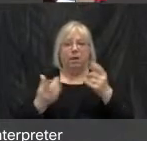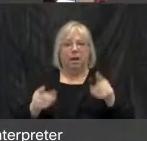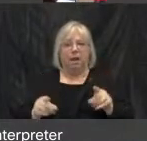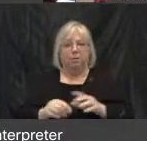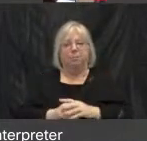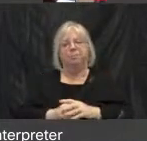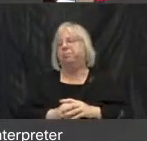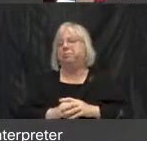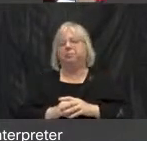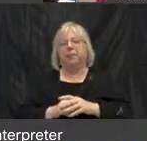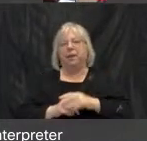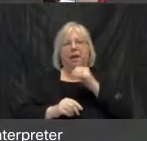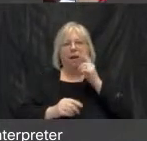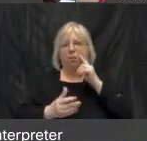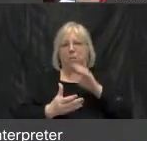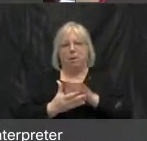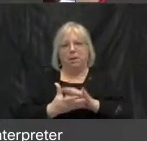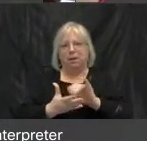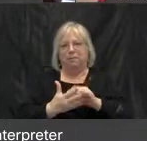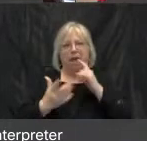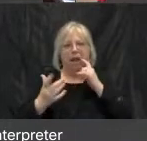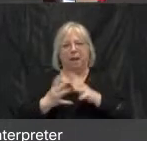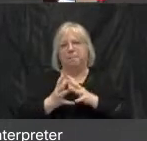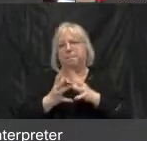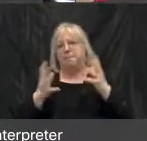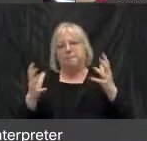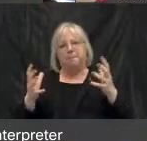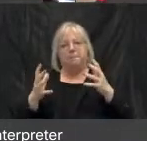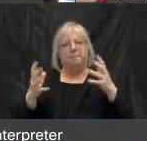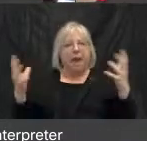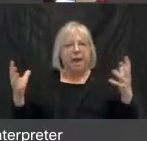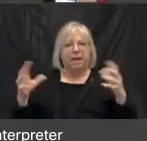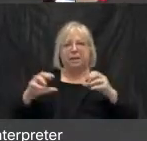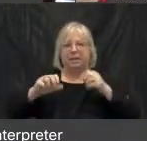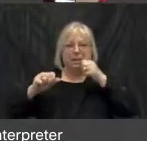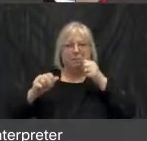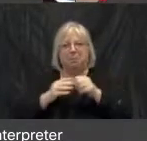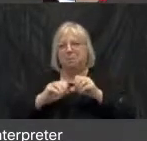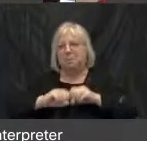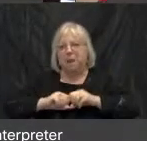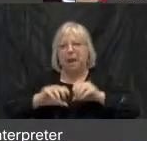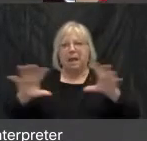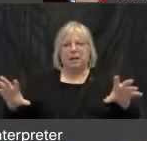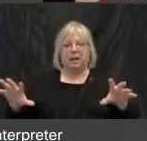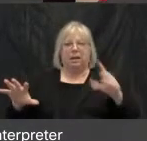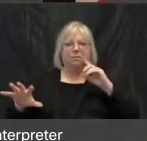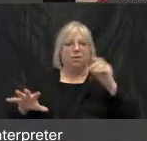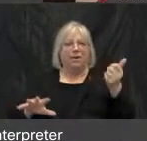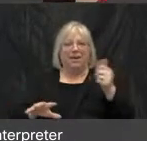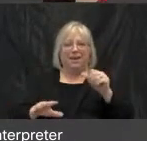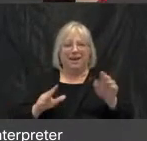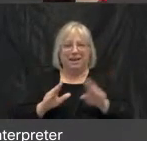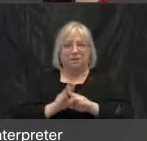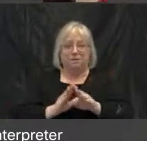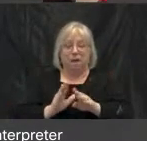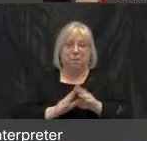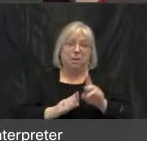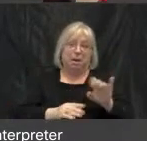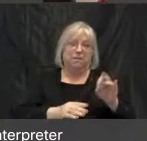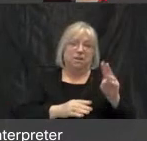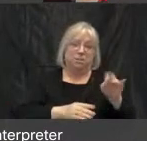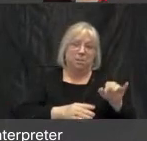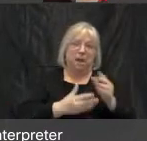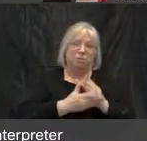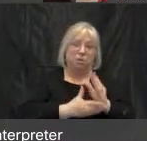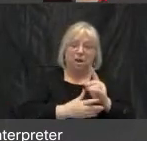not believe that a mass mailing is for any development of that size, if it's a by right,